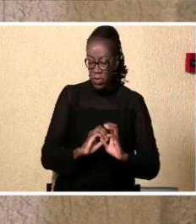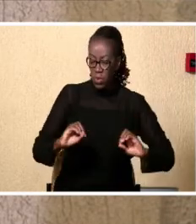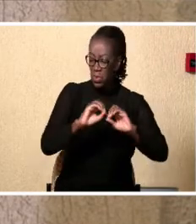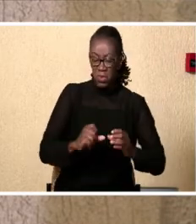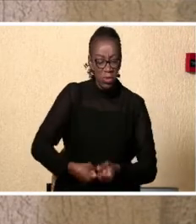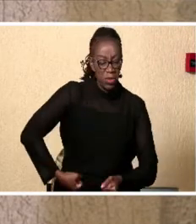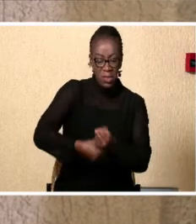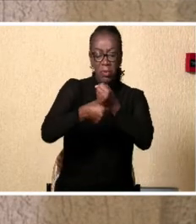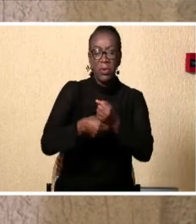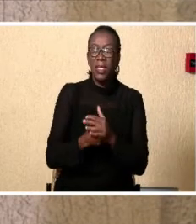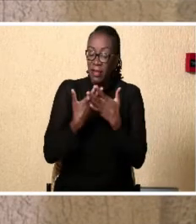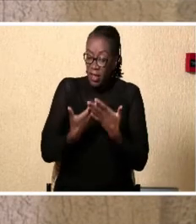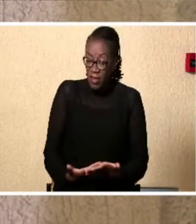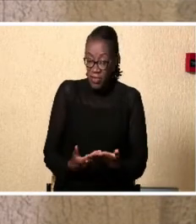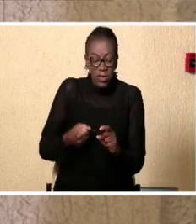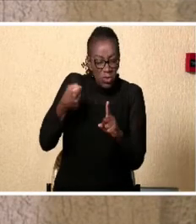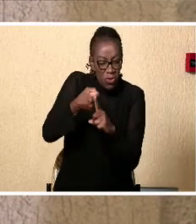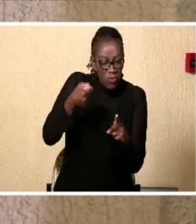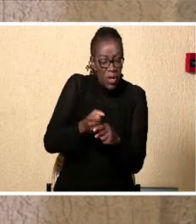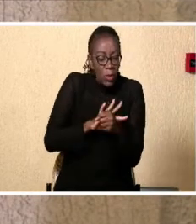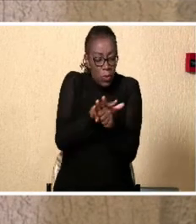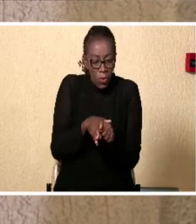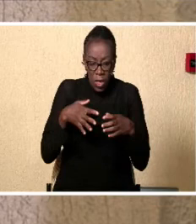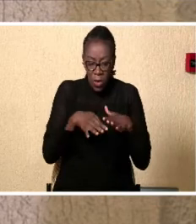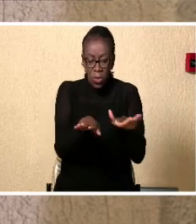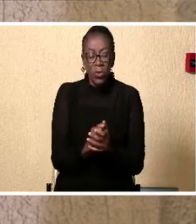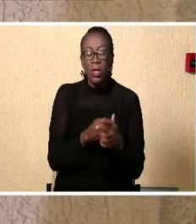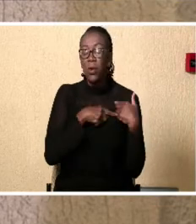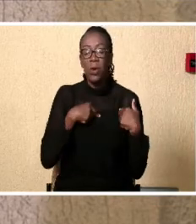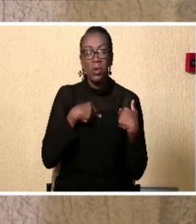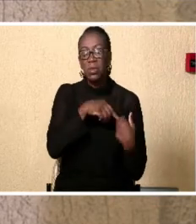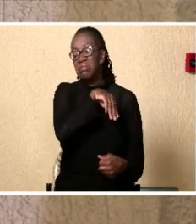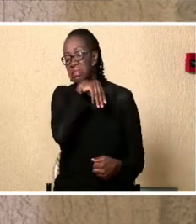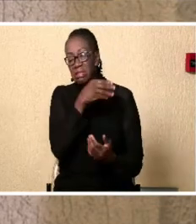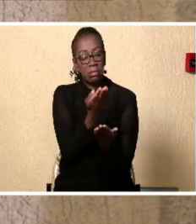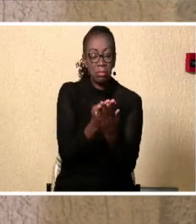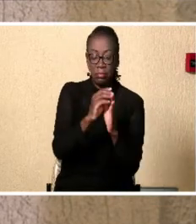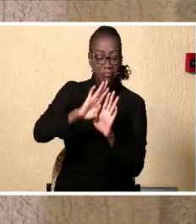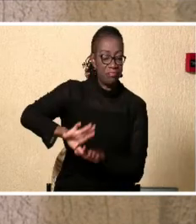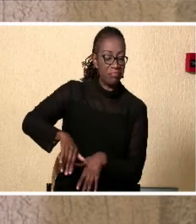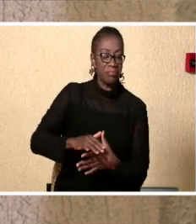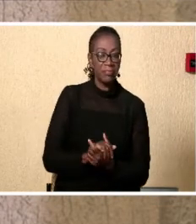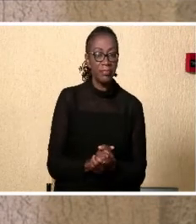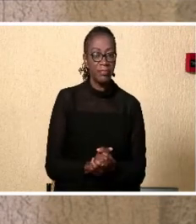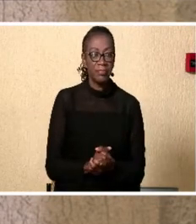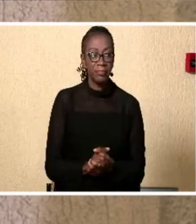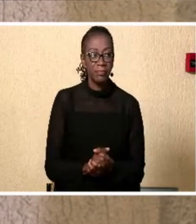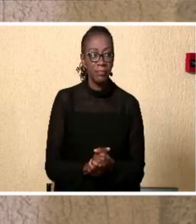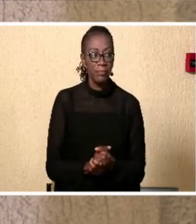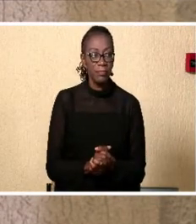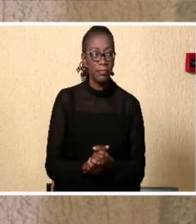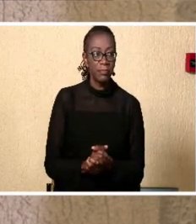them straight away. Of course, we have had teething problems. You can imagine that I think it's almost not miraculous,